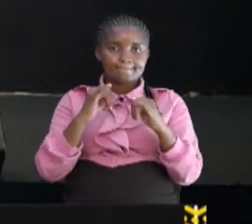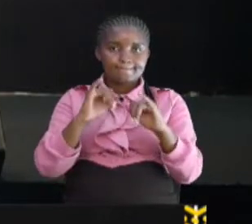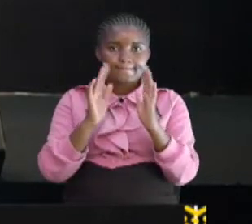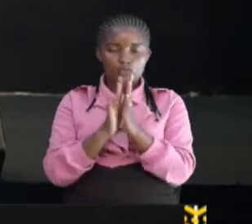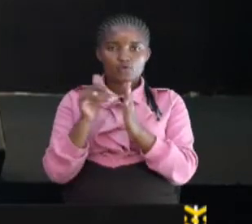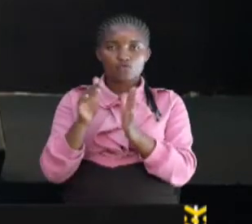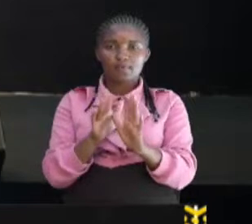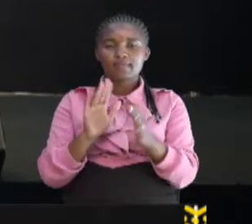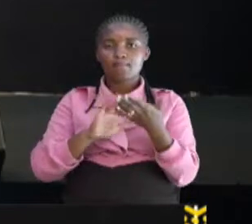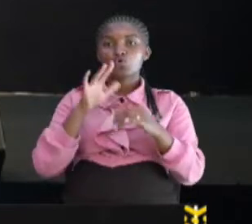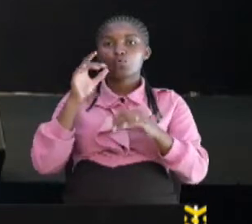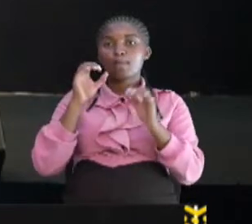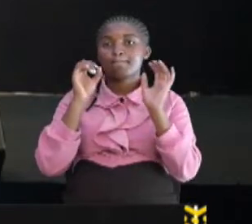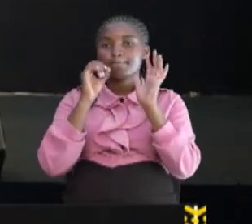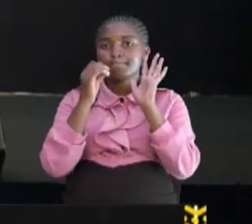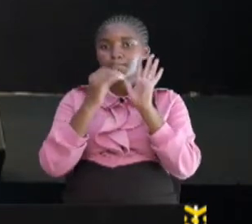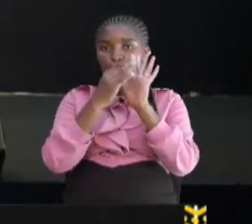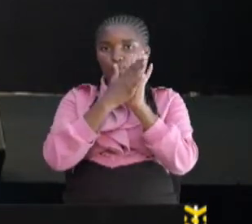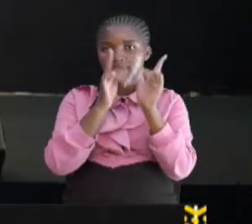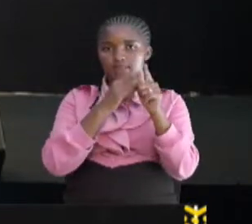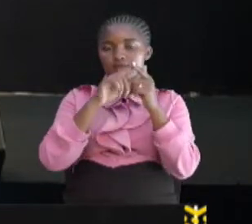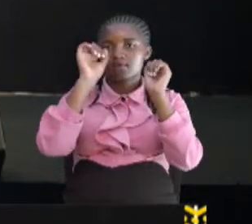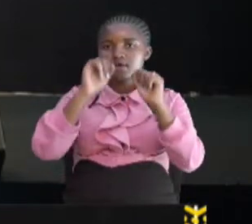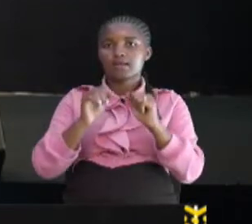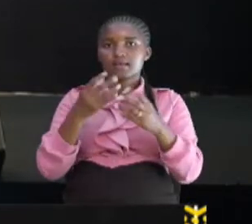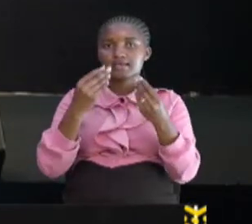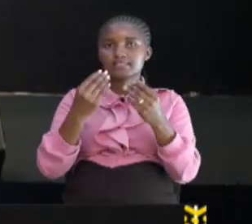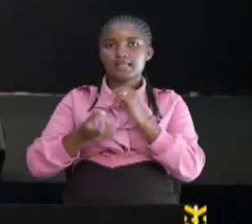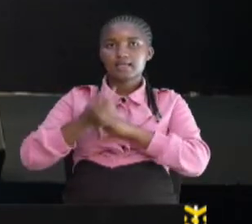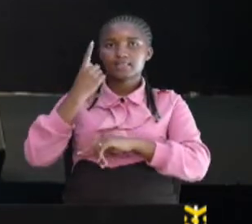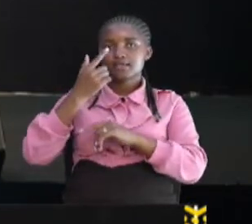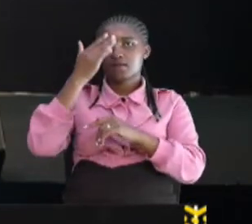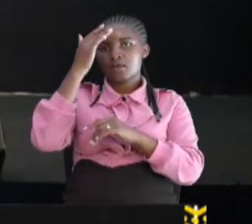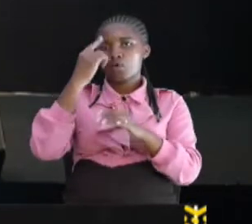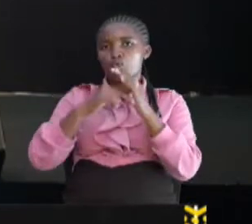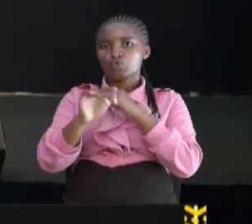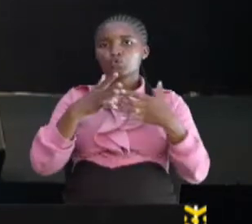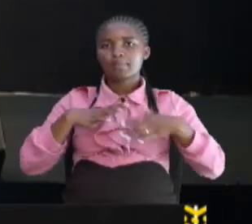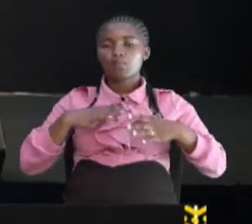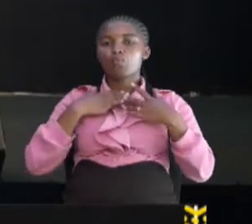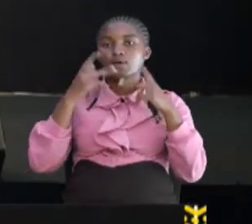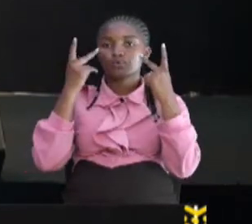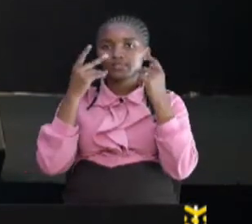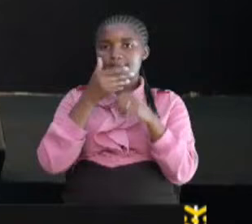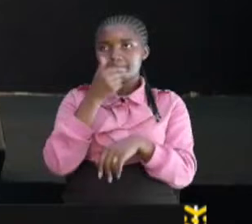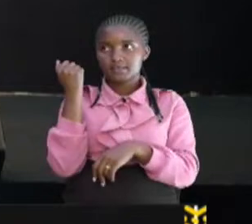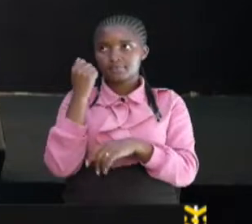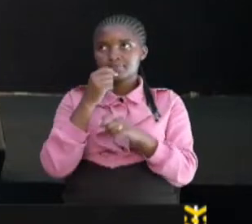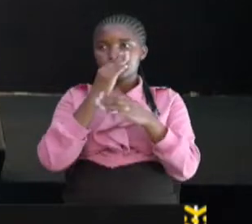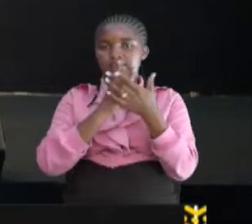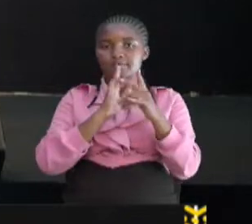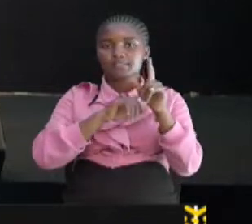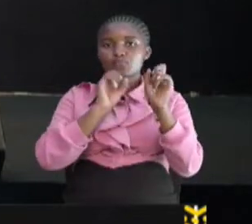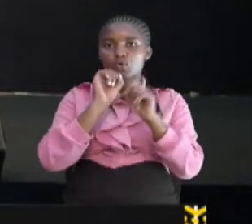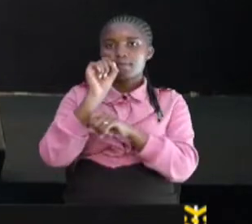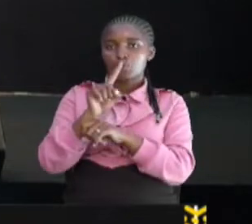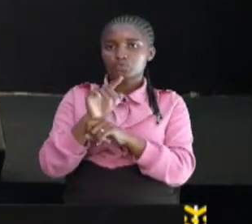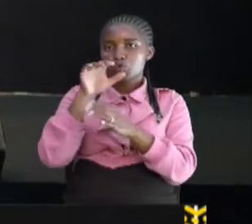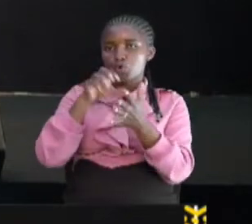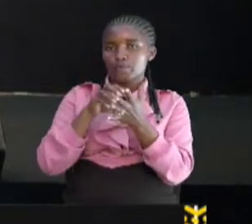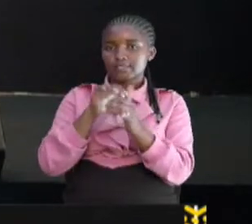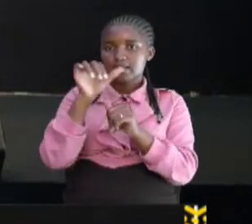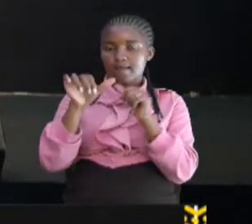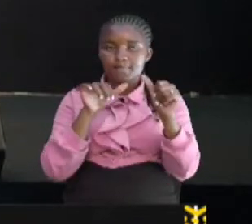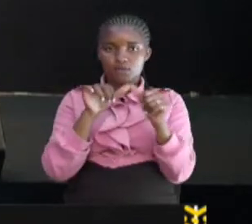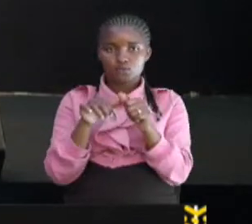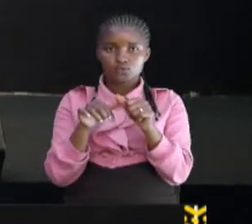post, the better you'll be able to understand what resonates with your audience best. Sometimes when you post content